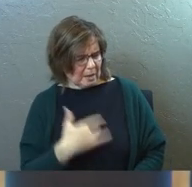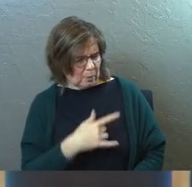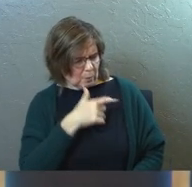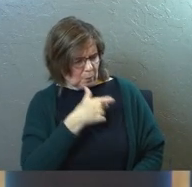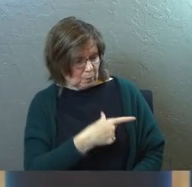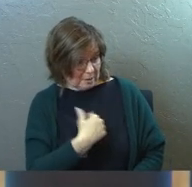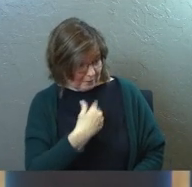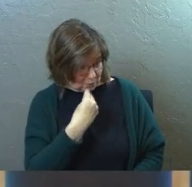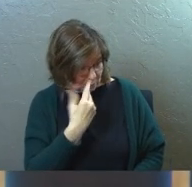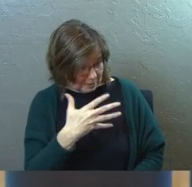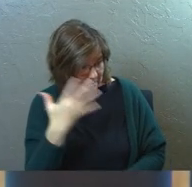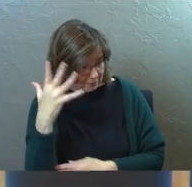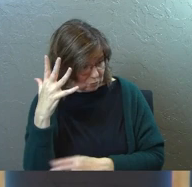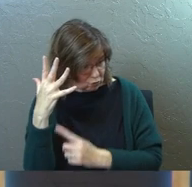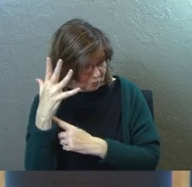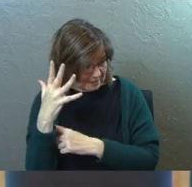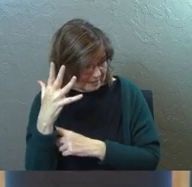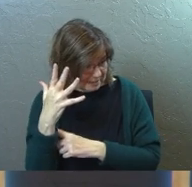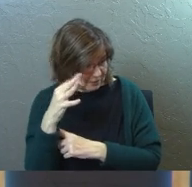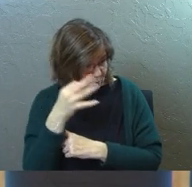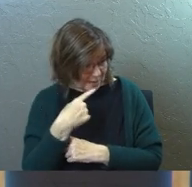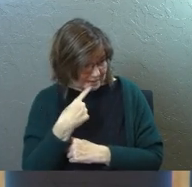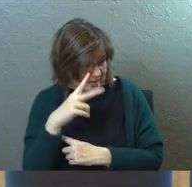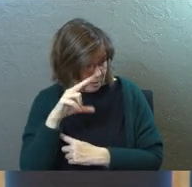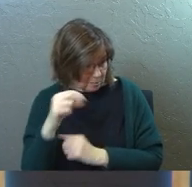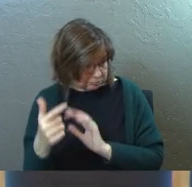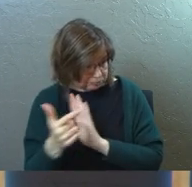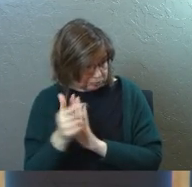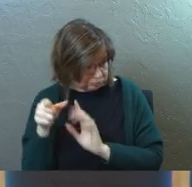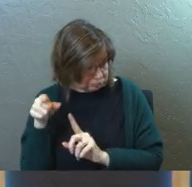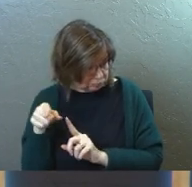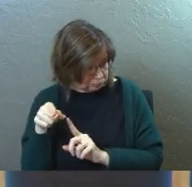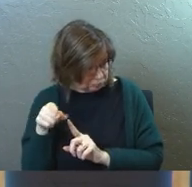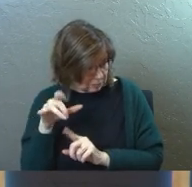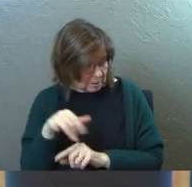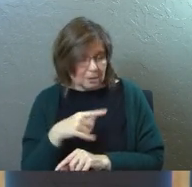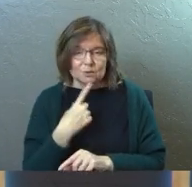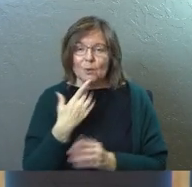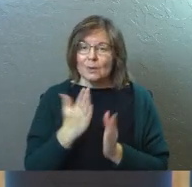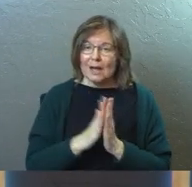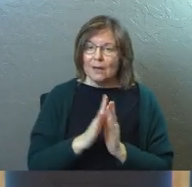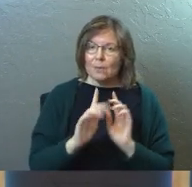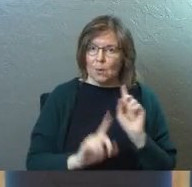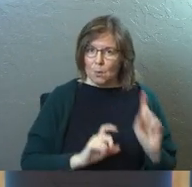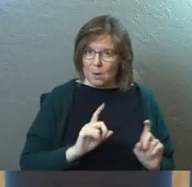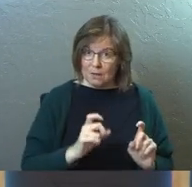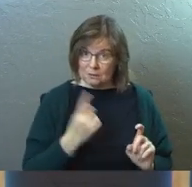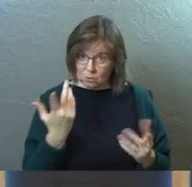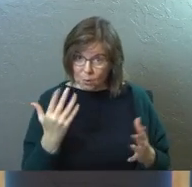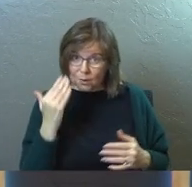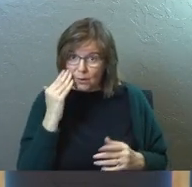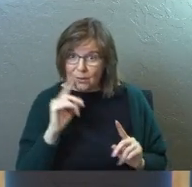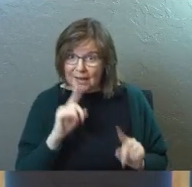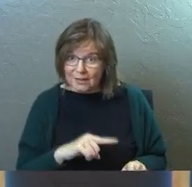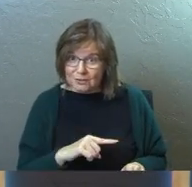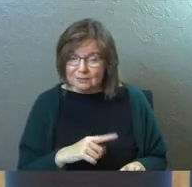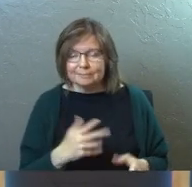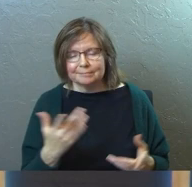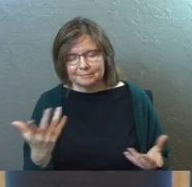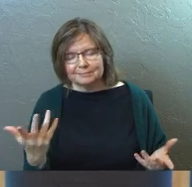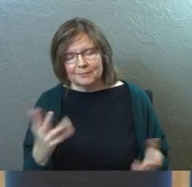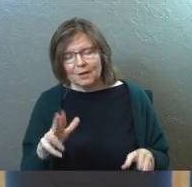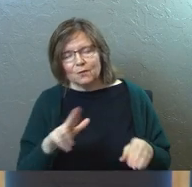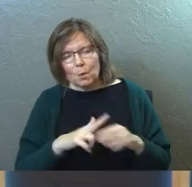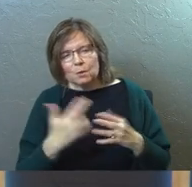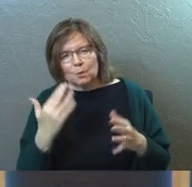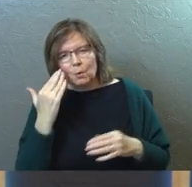asked. "Have you eaten from the tree whose fruit I commanded you not to eat?" He's asking them questions. Does he already know the answers? Yeah.